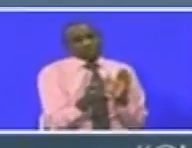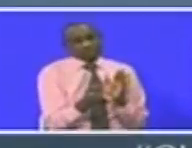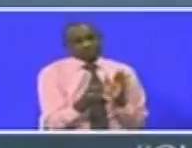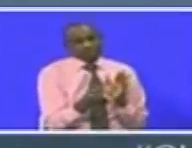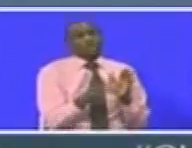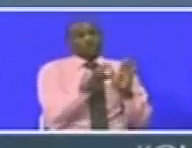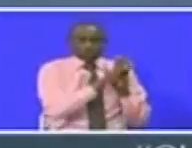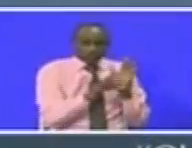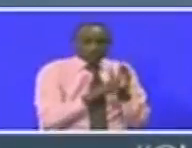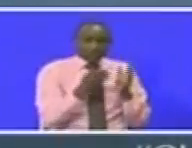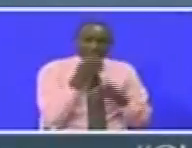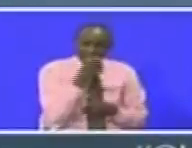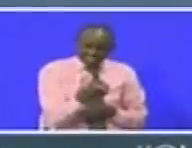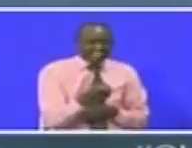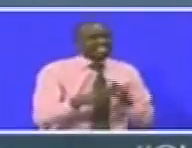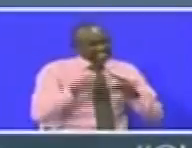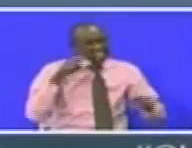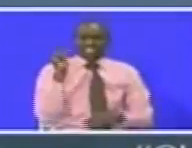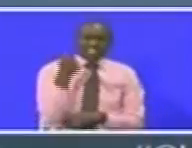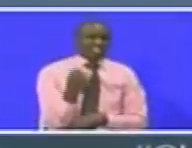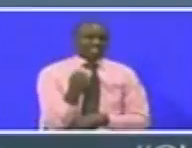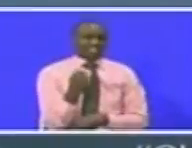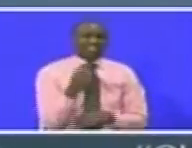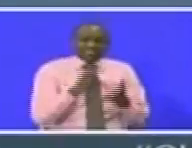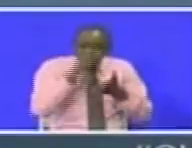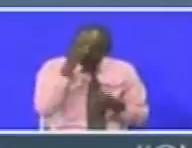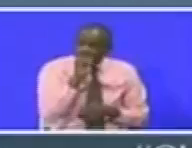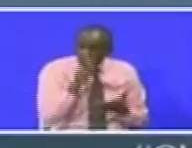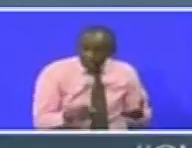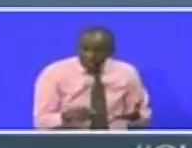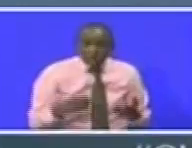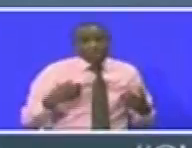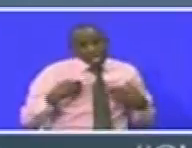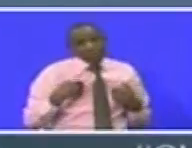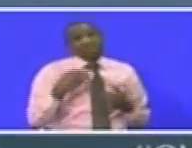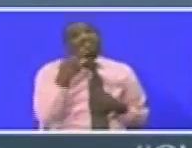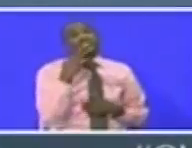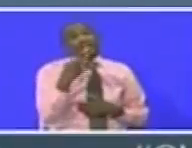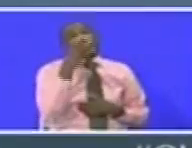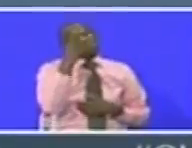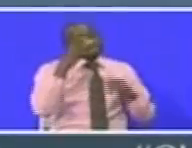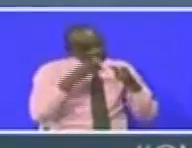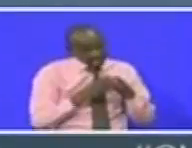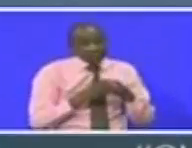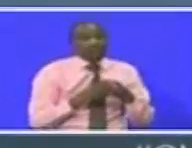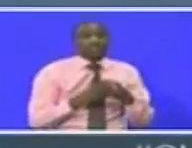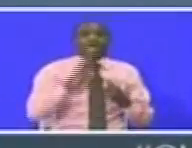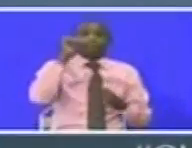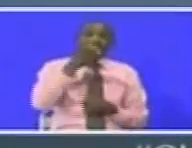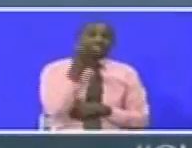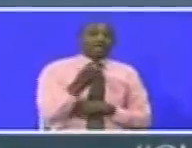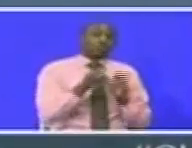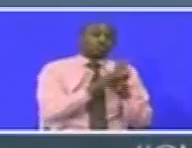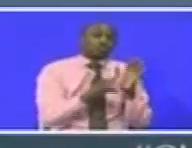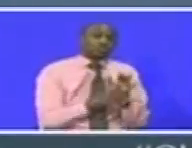constitutional requirement is what is killing this country. That's why you see we have 349 members of parliament. It's a